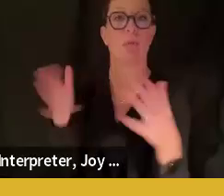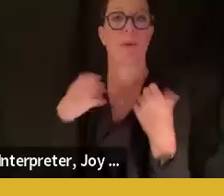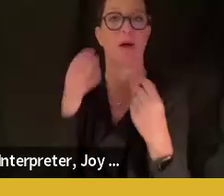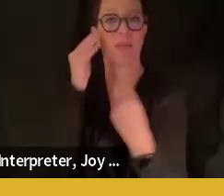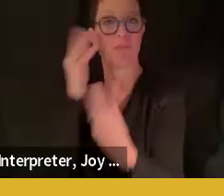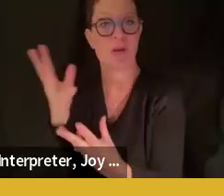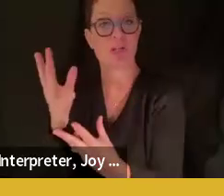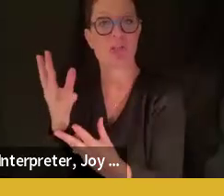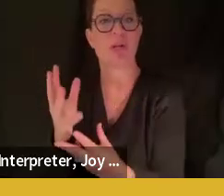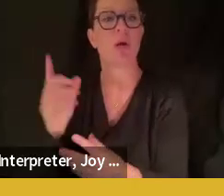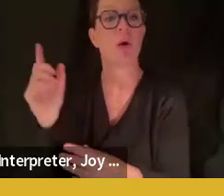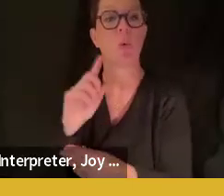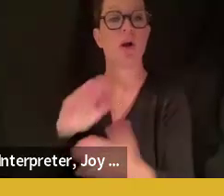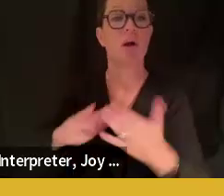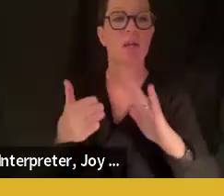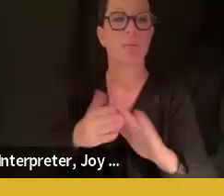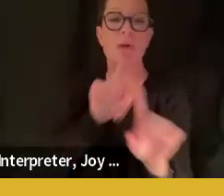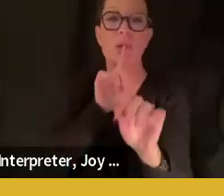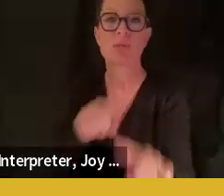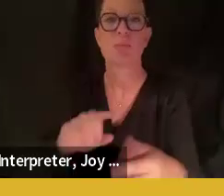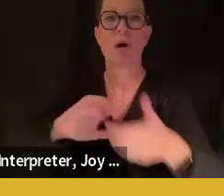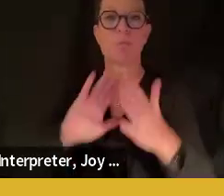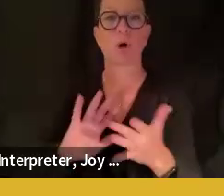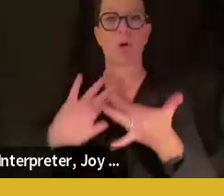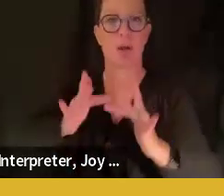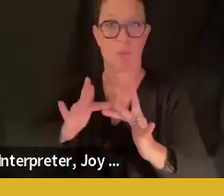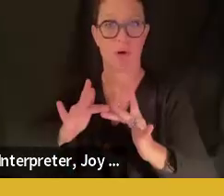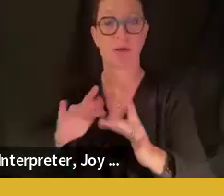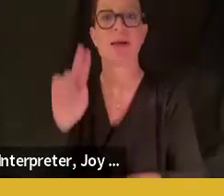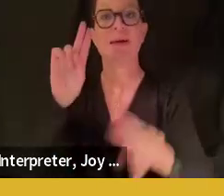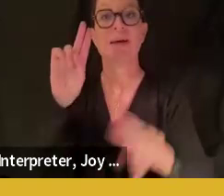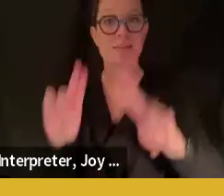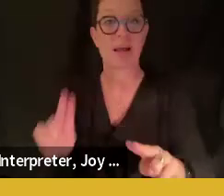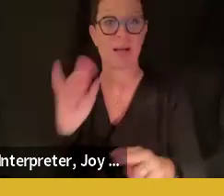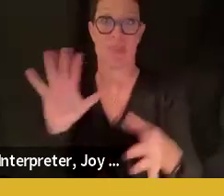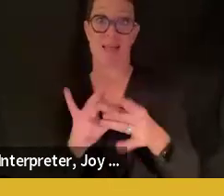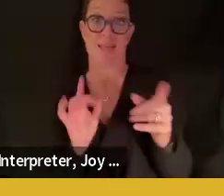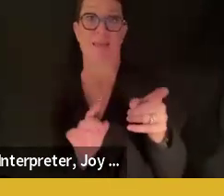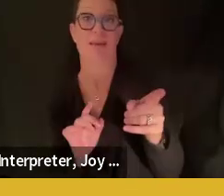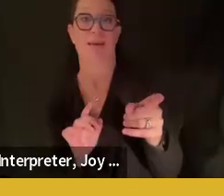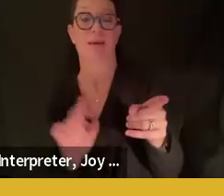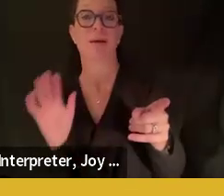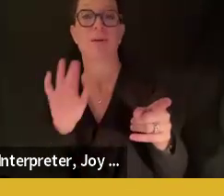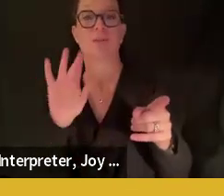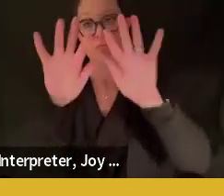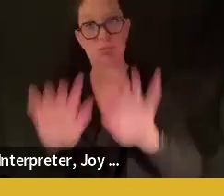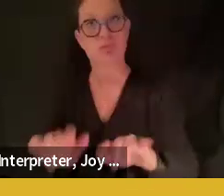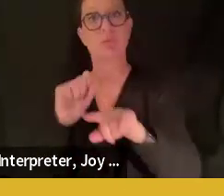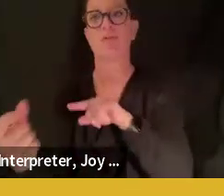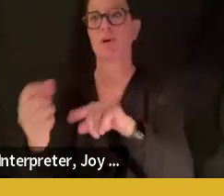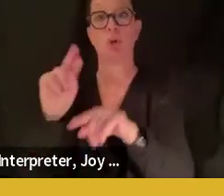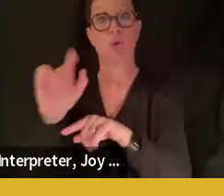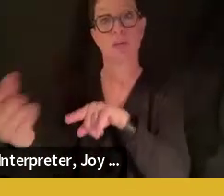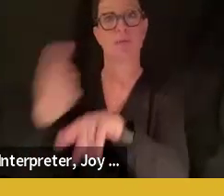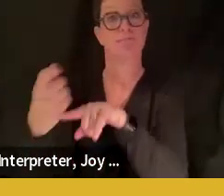is on our Community Response Partner Network. You can sign up at this link in order to receive newsletters